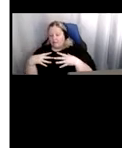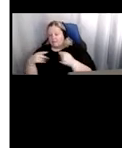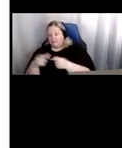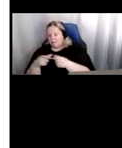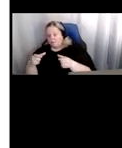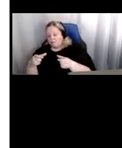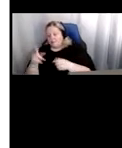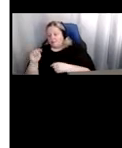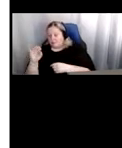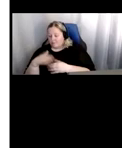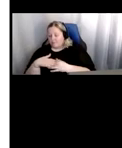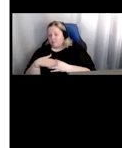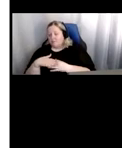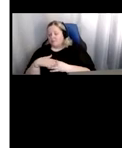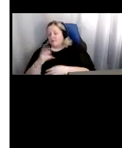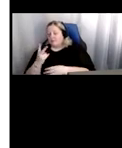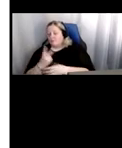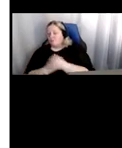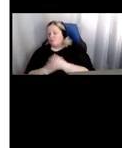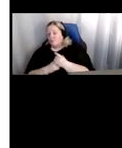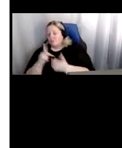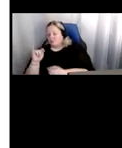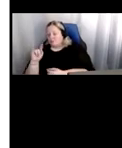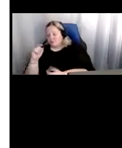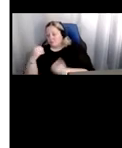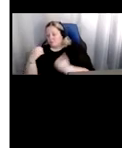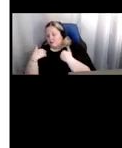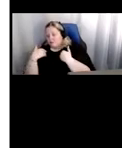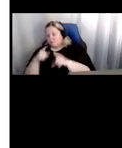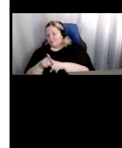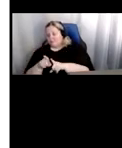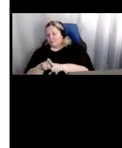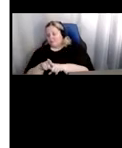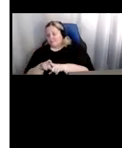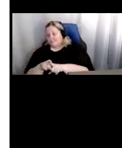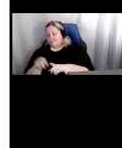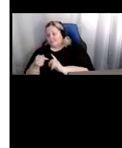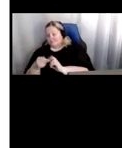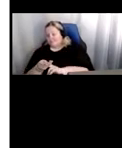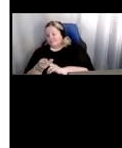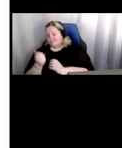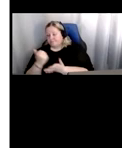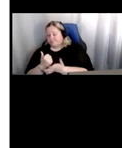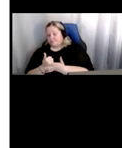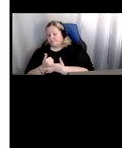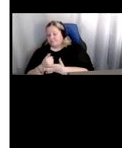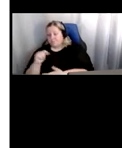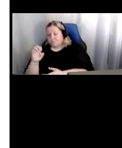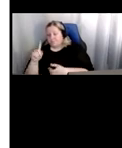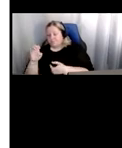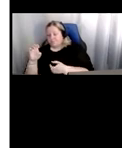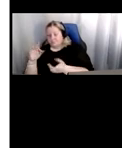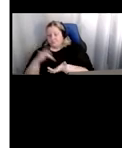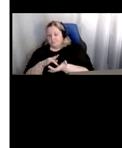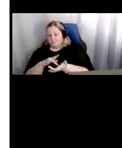the tablet, and then in both of the kits, we also have a few things to help with telemedicine.